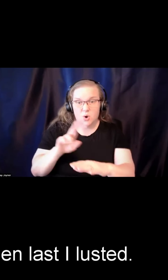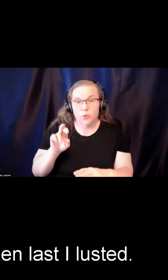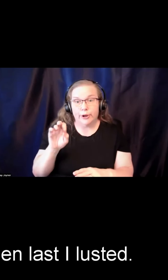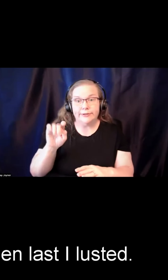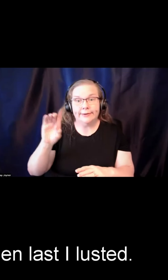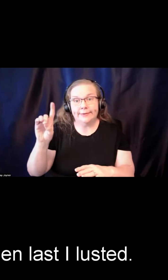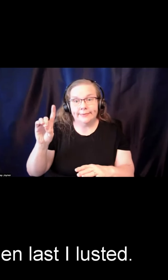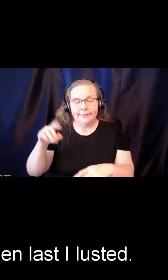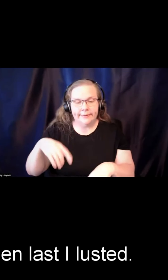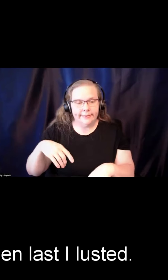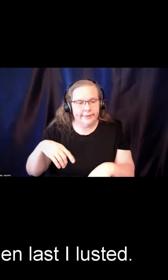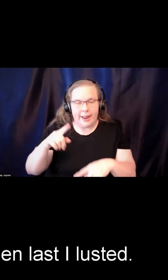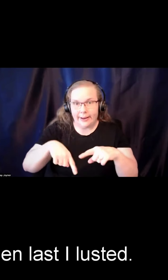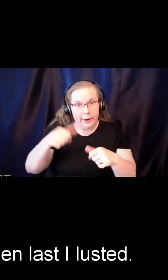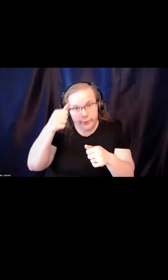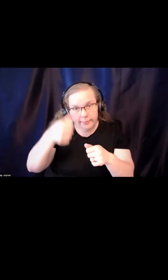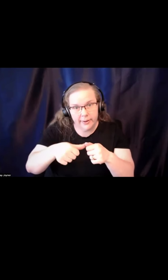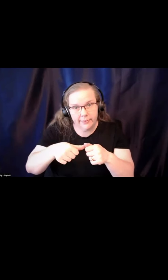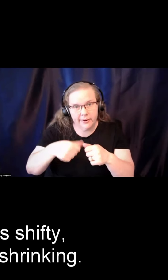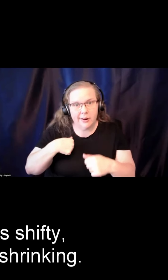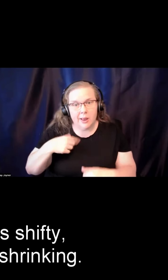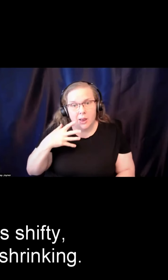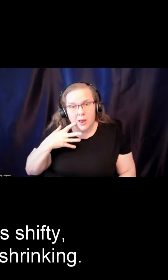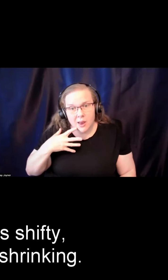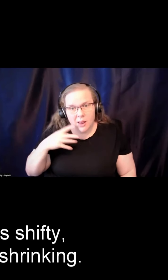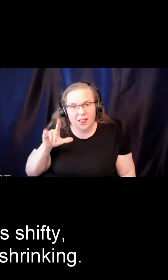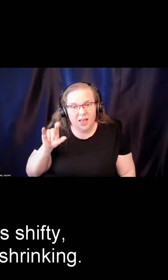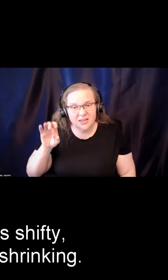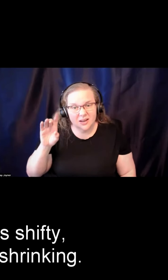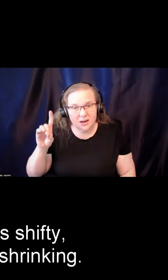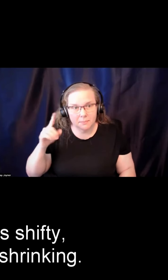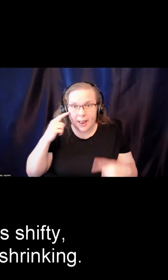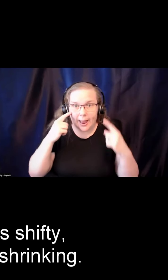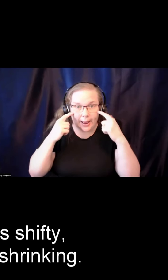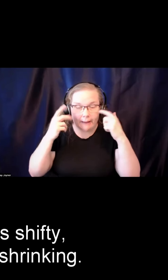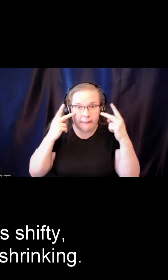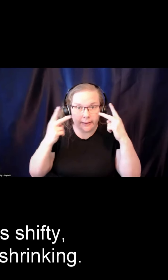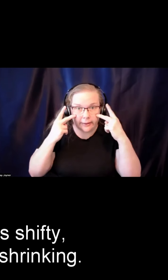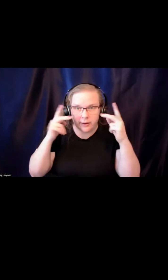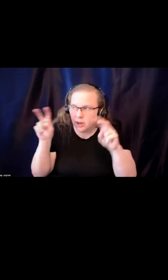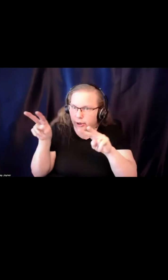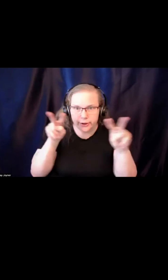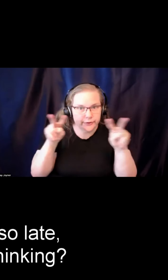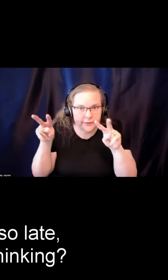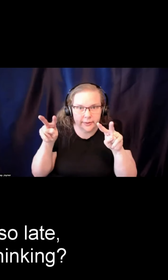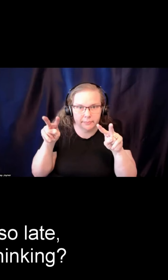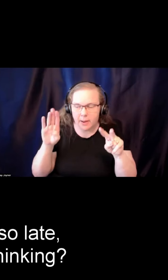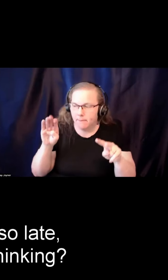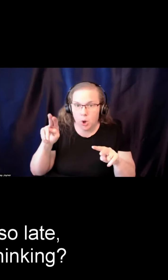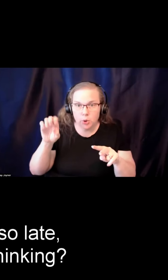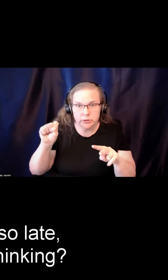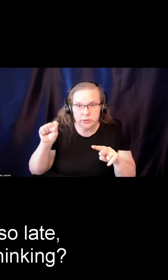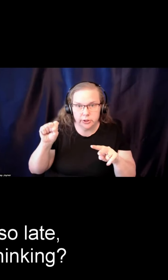I can't remember when last I lusted. My eyesight is shifty, my bones are shrinking. Having kids